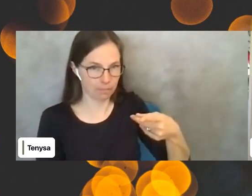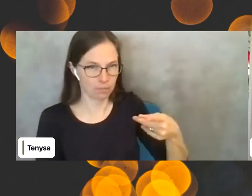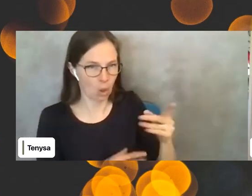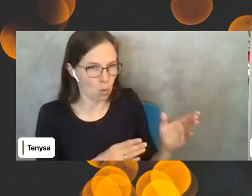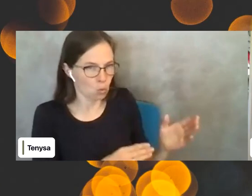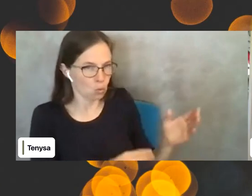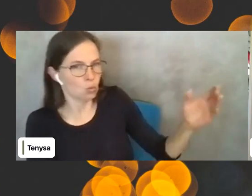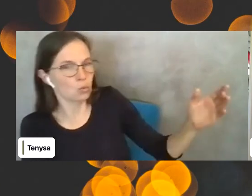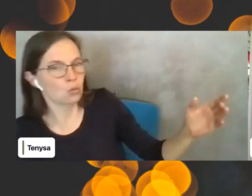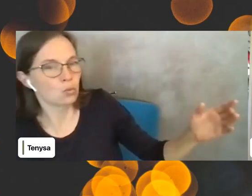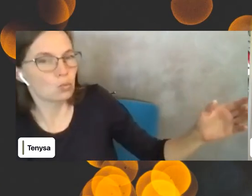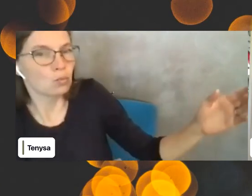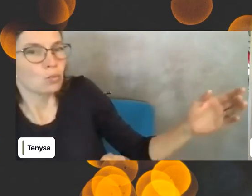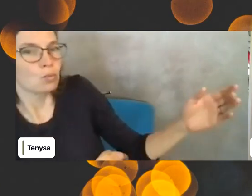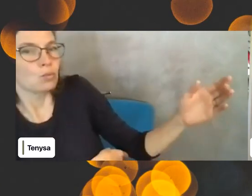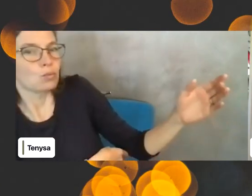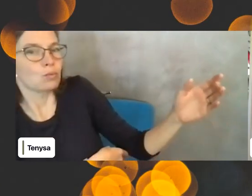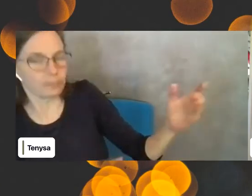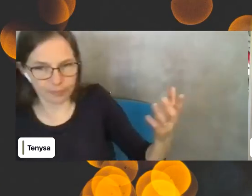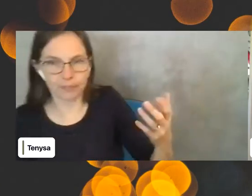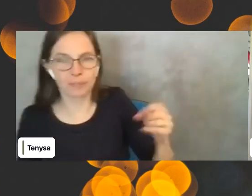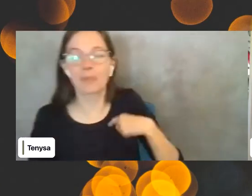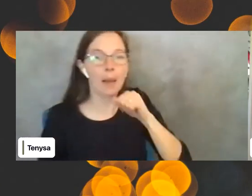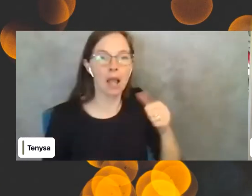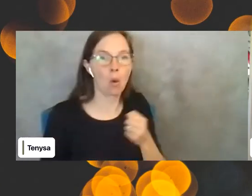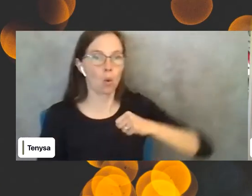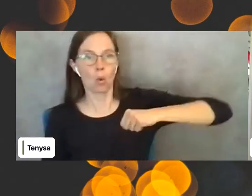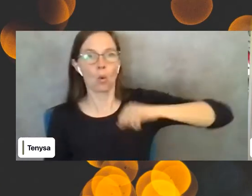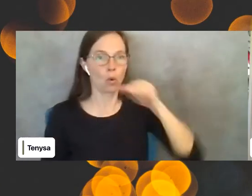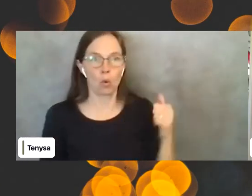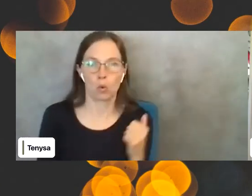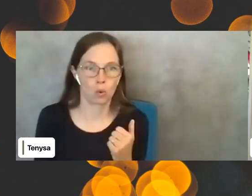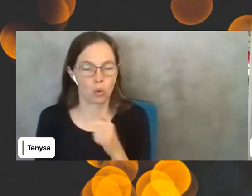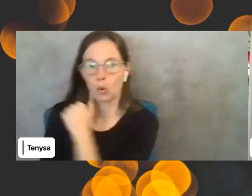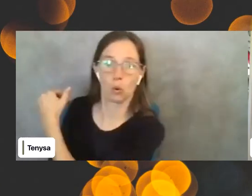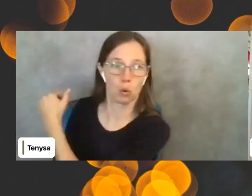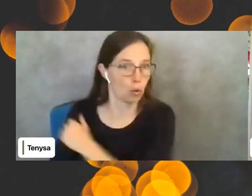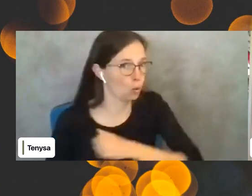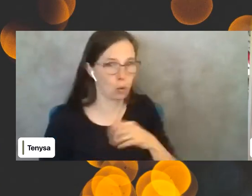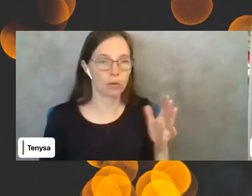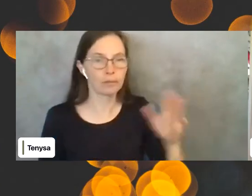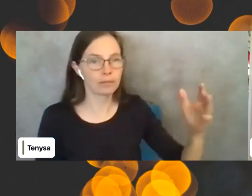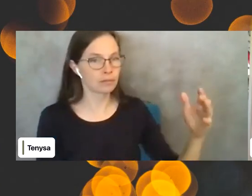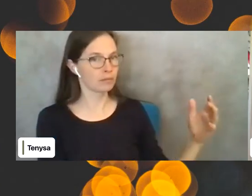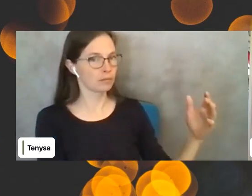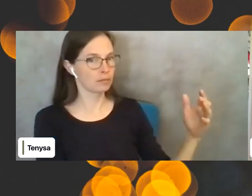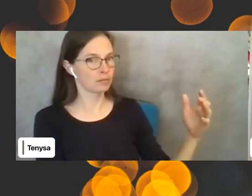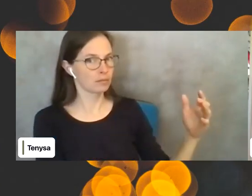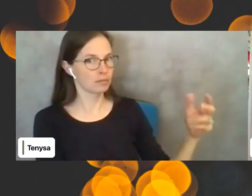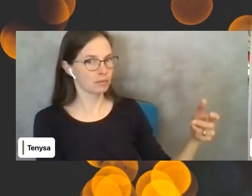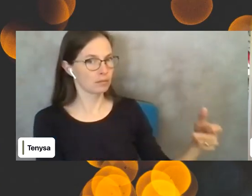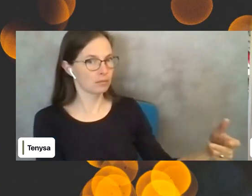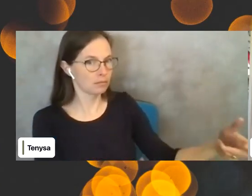I'm not super over here. I'm not super over there. Not on the left side either. I'm nice and kind of just like